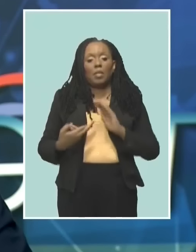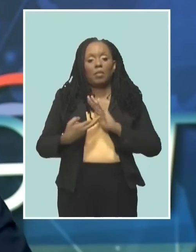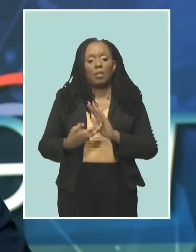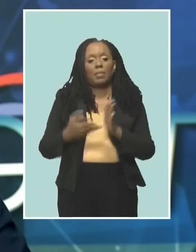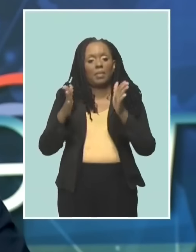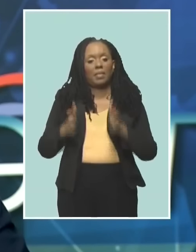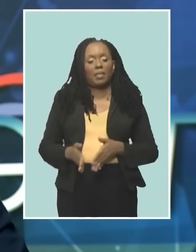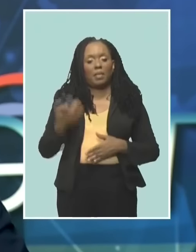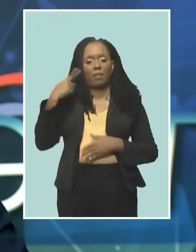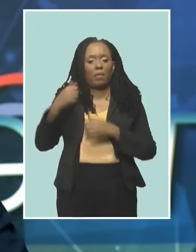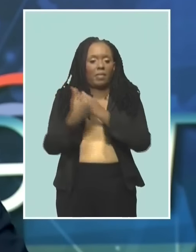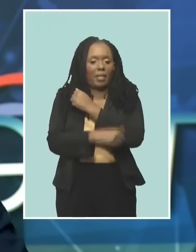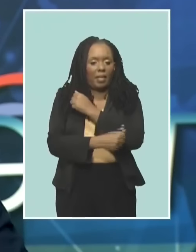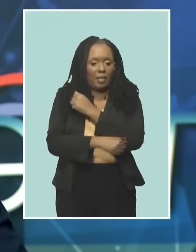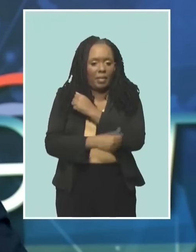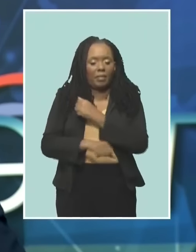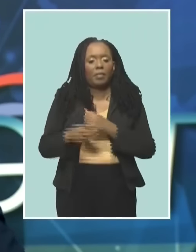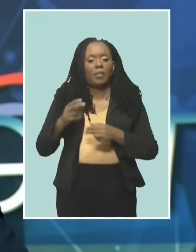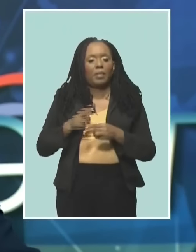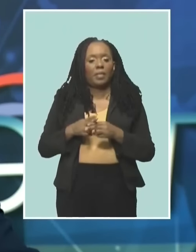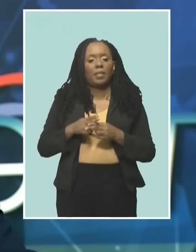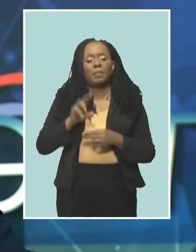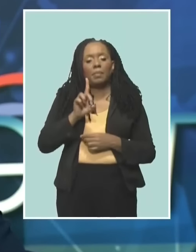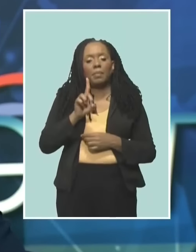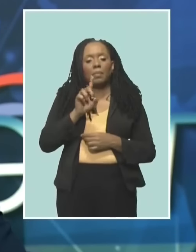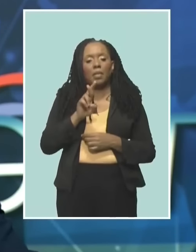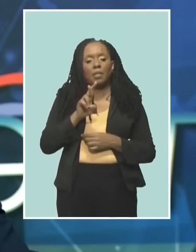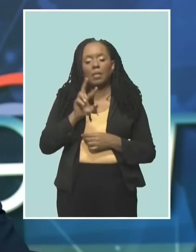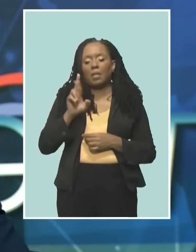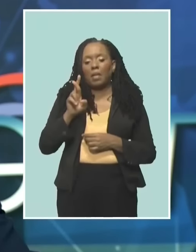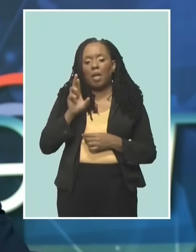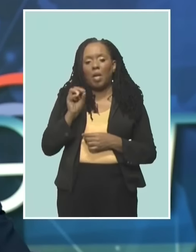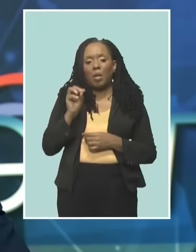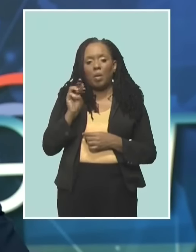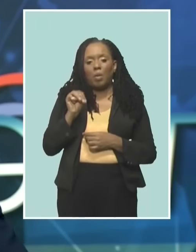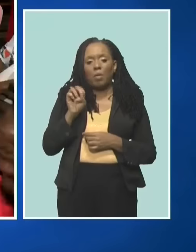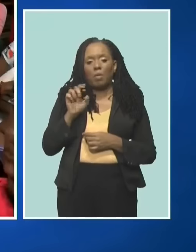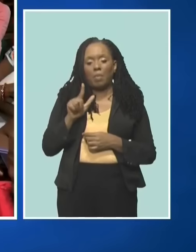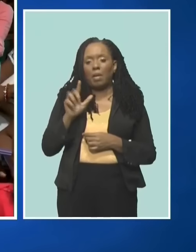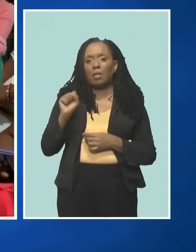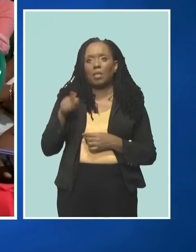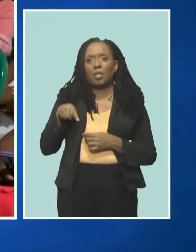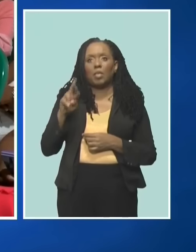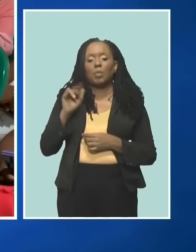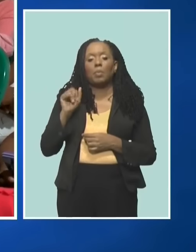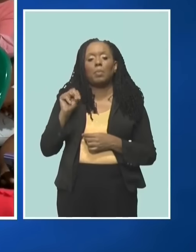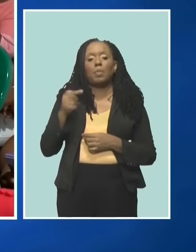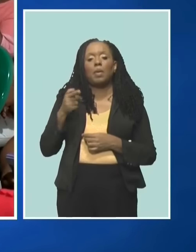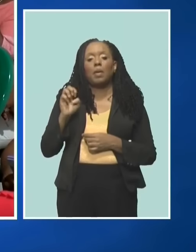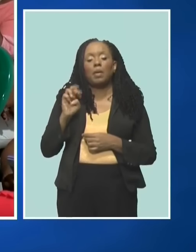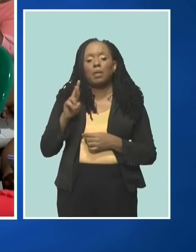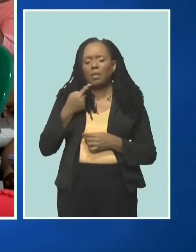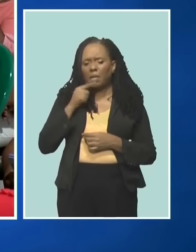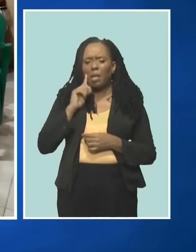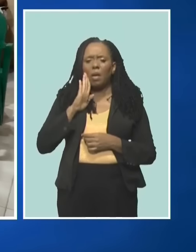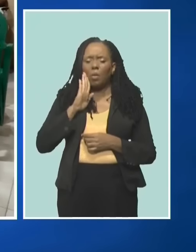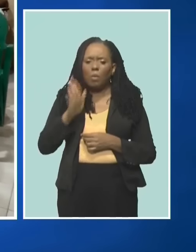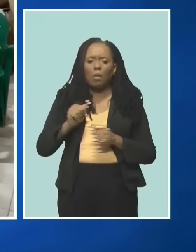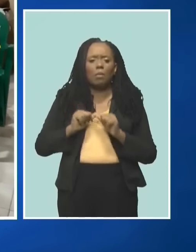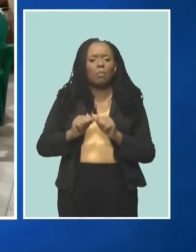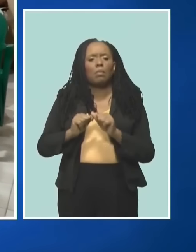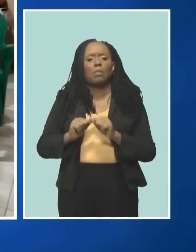Parliamentary Representative for St. Andrew, Dr. Rommel Springer, is assuring constituents that he will continue to do his best to upgrade the